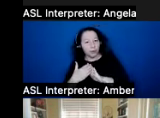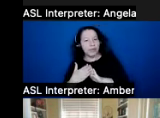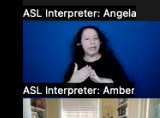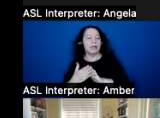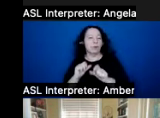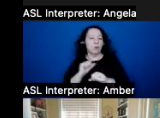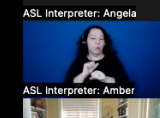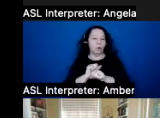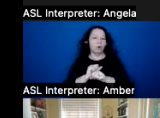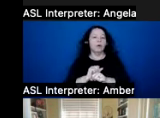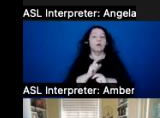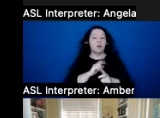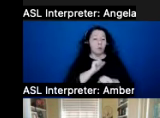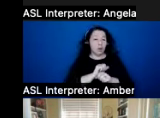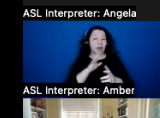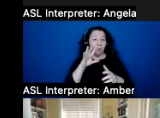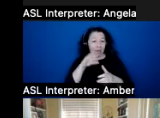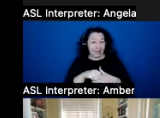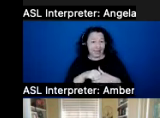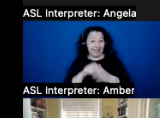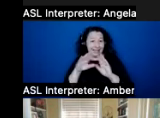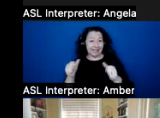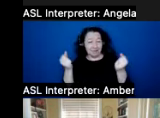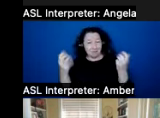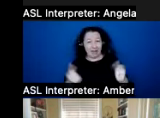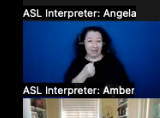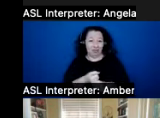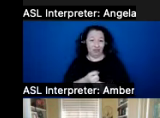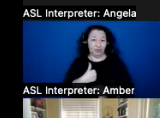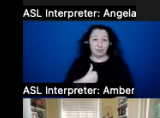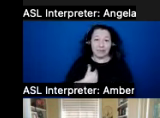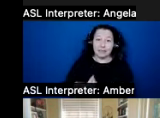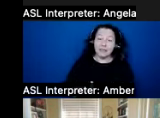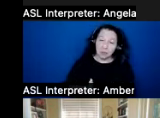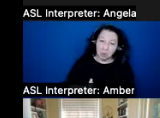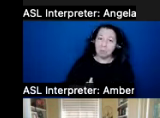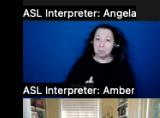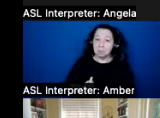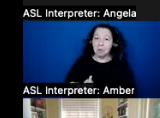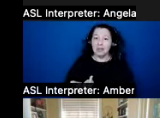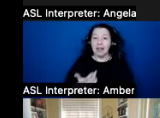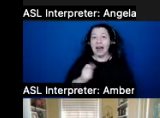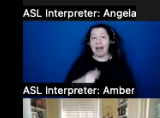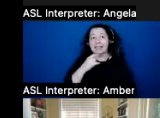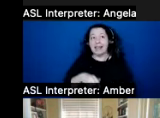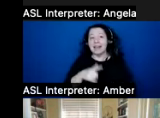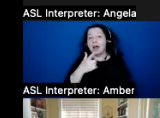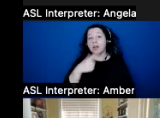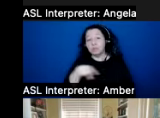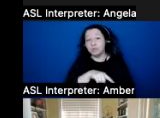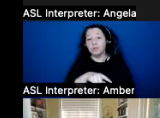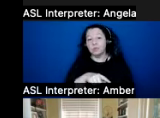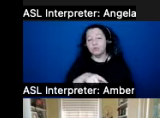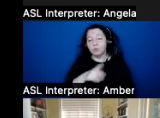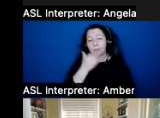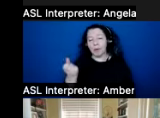advocacy, then worked within the system for many years. And so I say that so that you can understand the